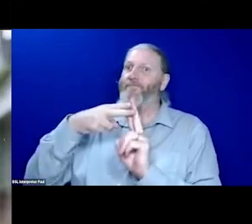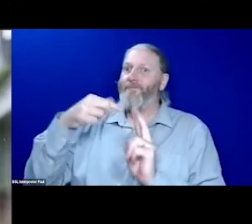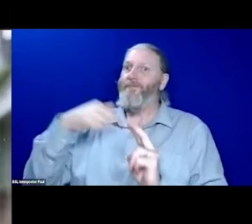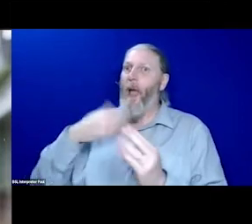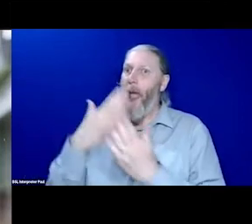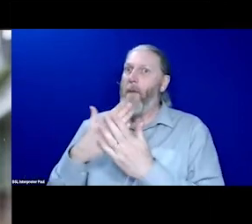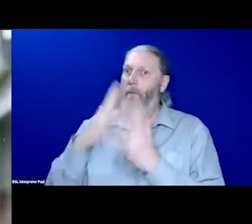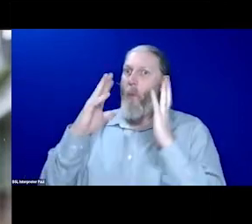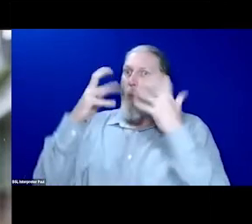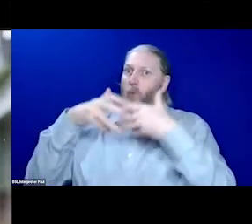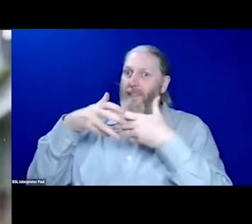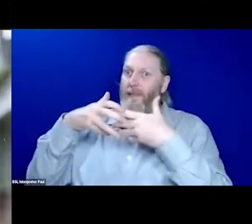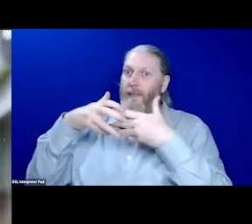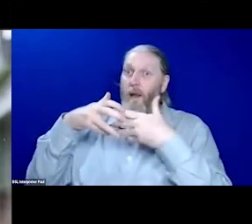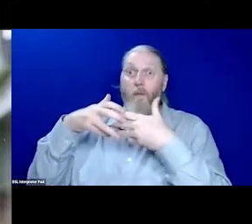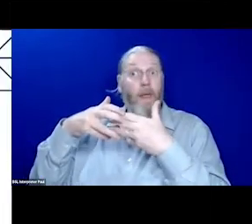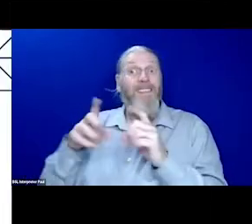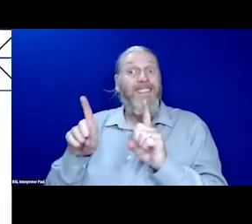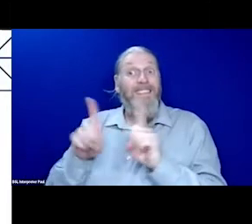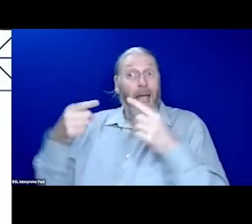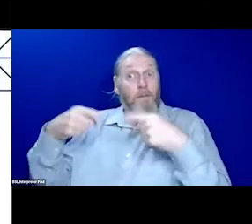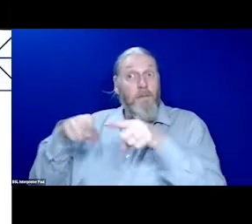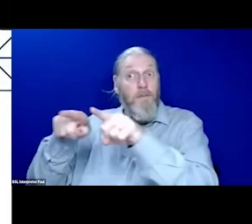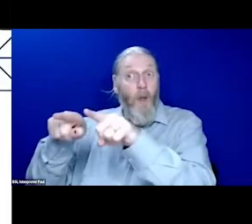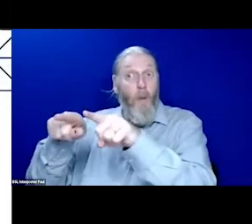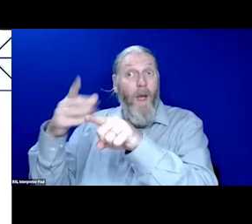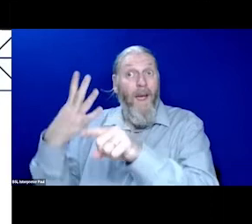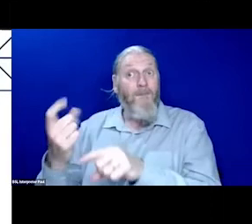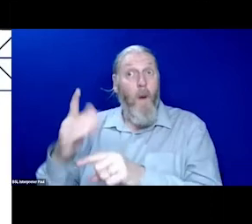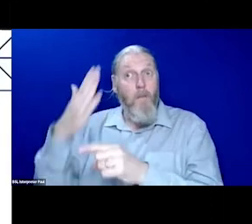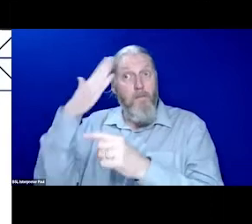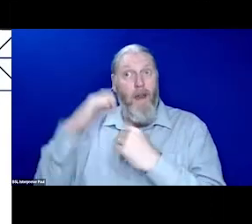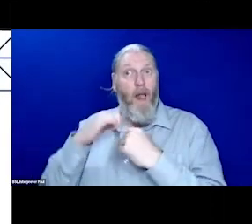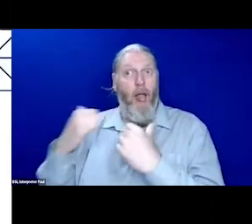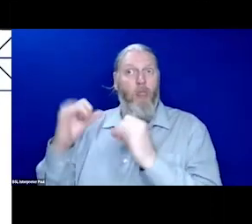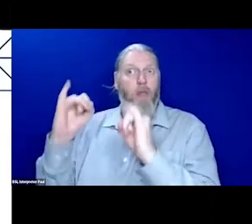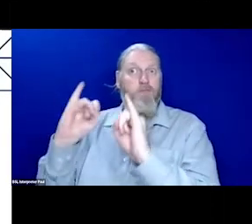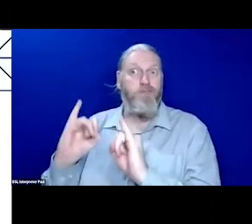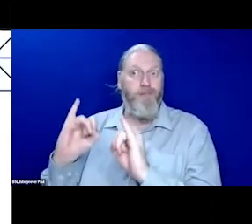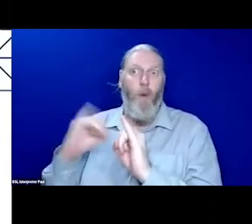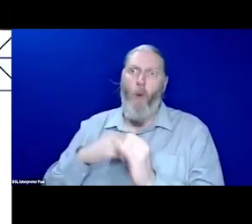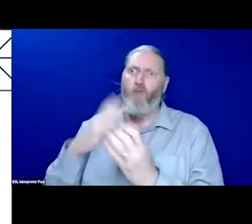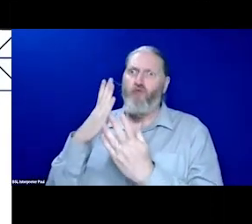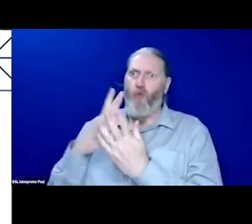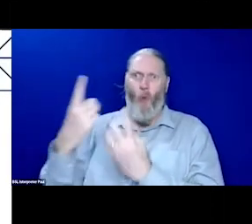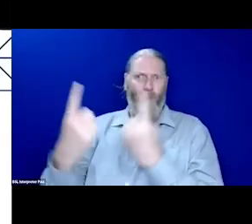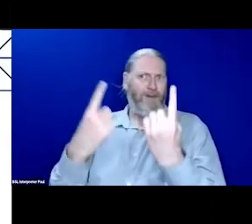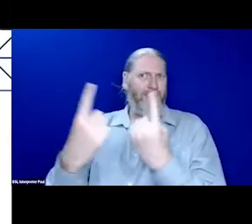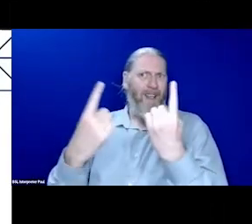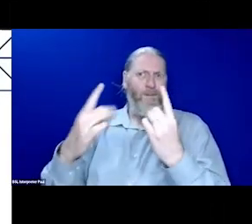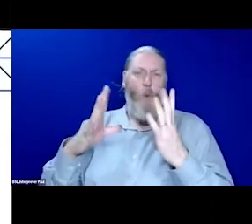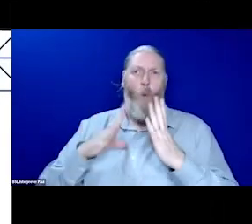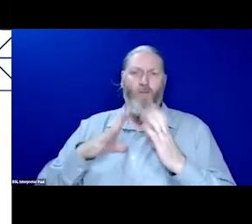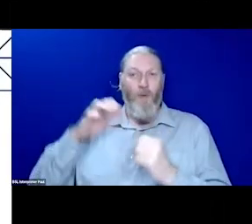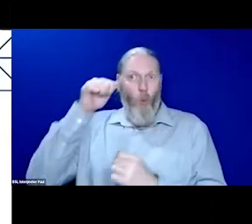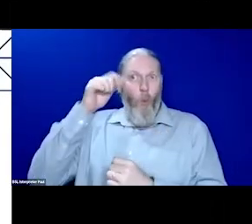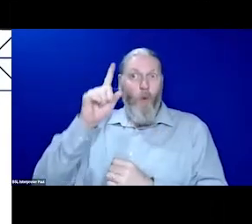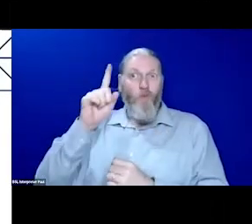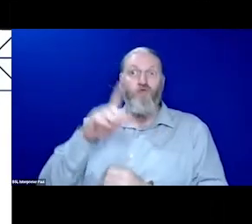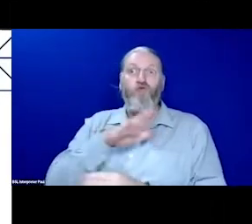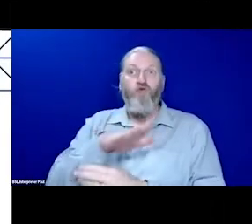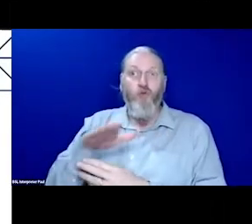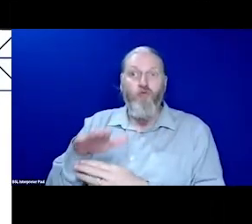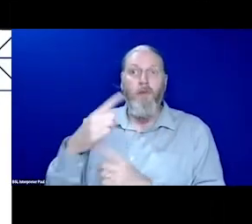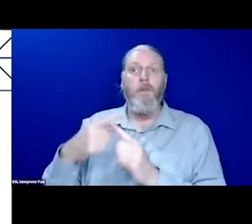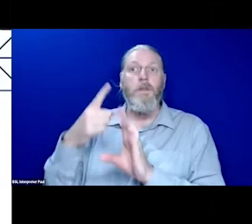Simultaneously, we have a mental health crisis. As you all know in this room, I'm sure, children and young people's mental health challenges